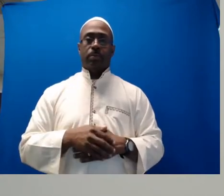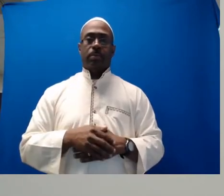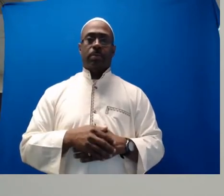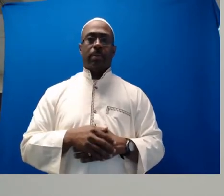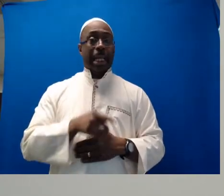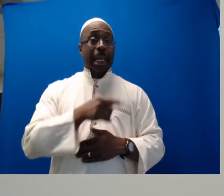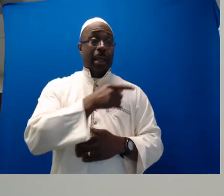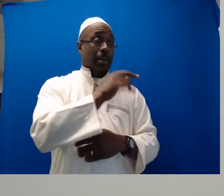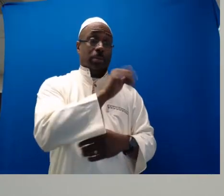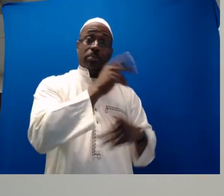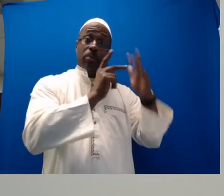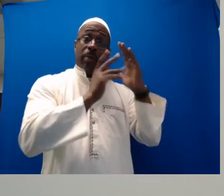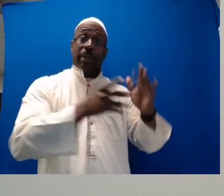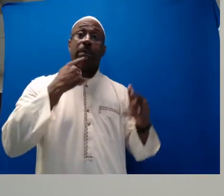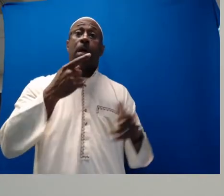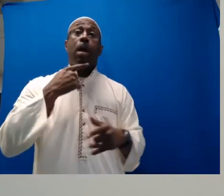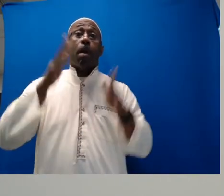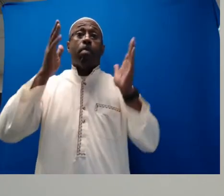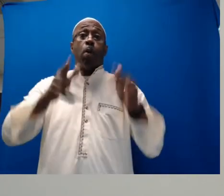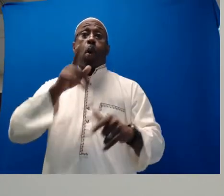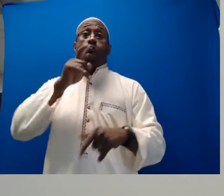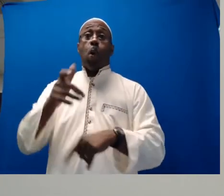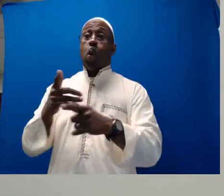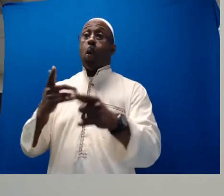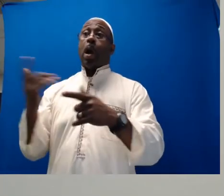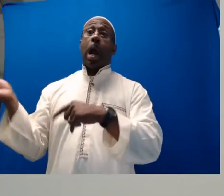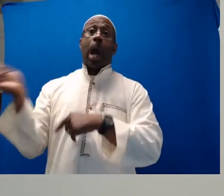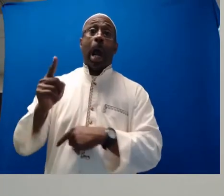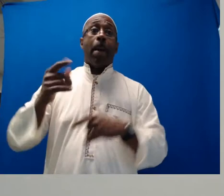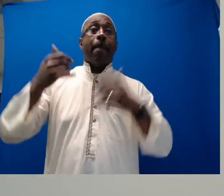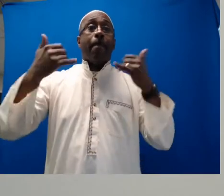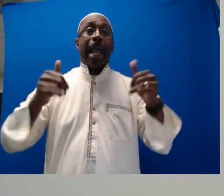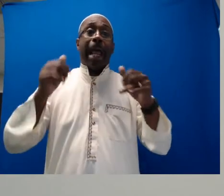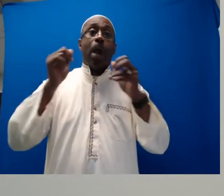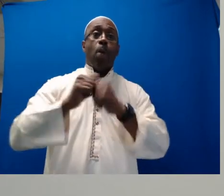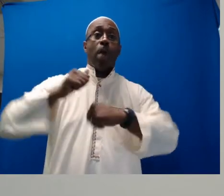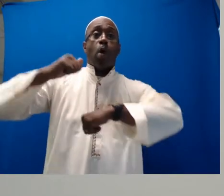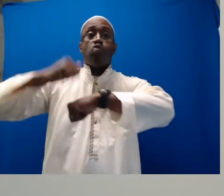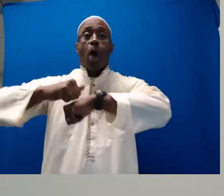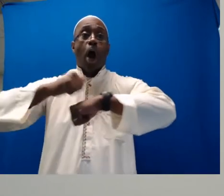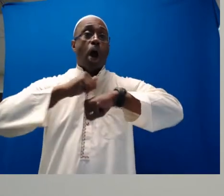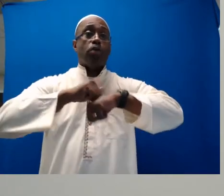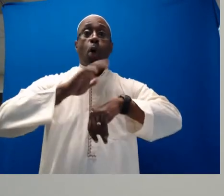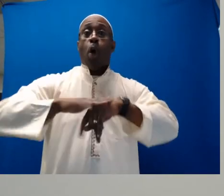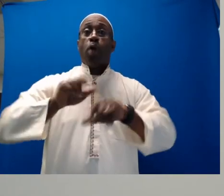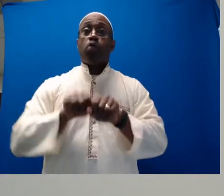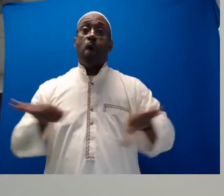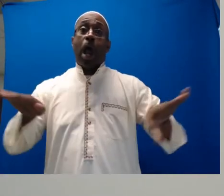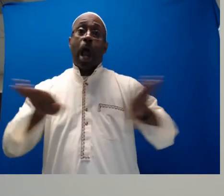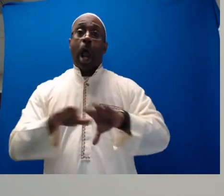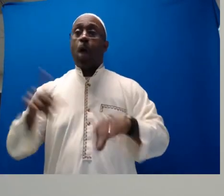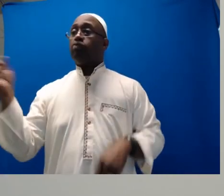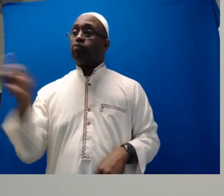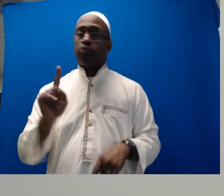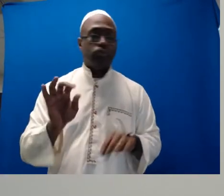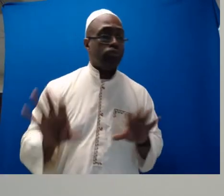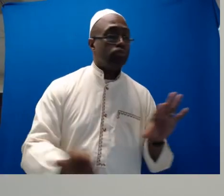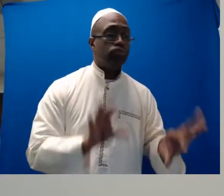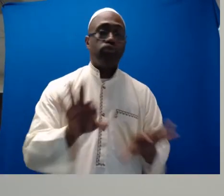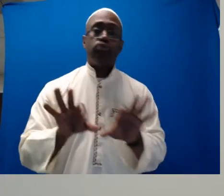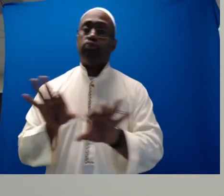us that the person who on Jumu'ah, who even touches and plays with the pebbles and things that may be on the ground, that they have